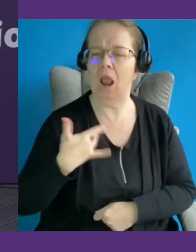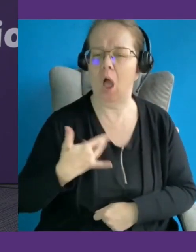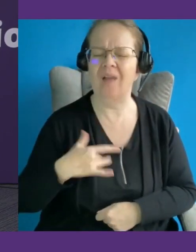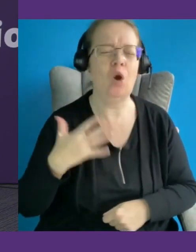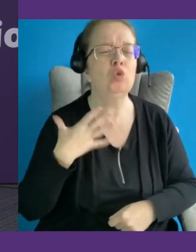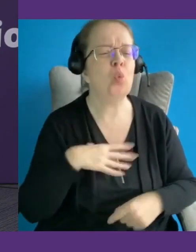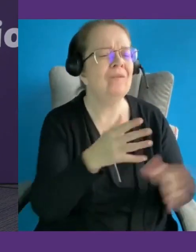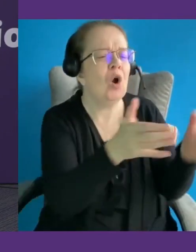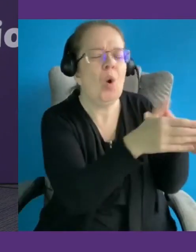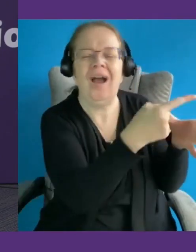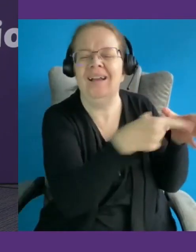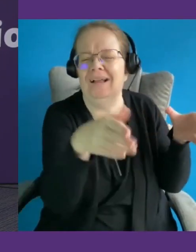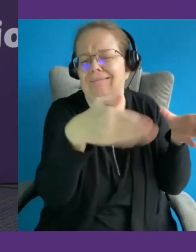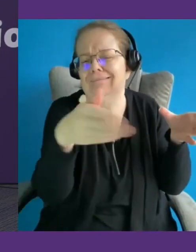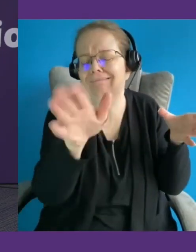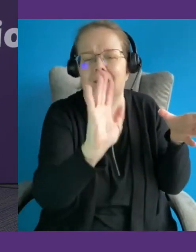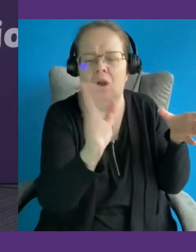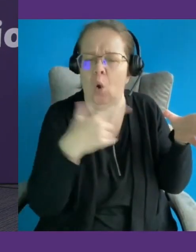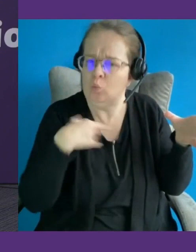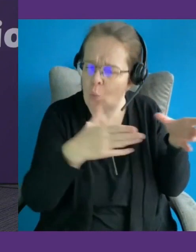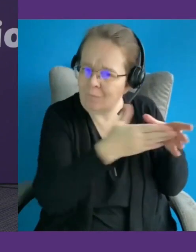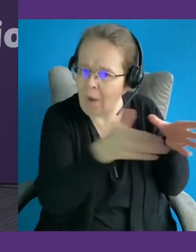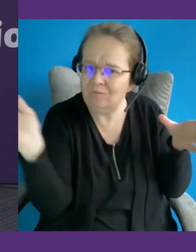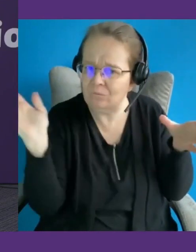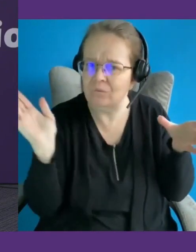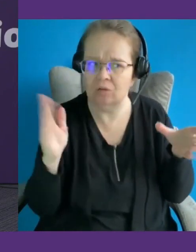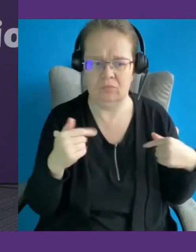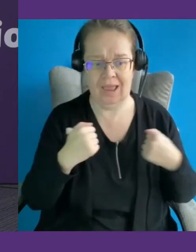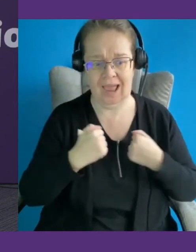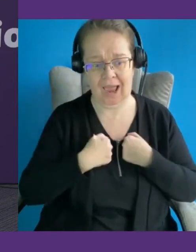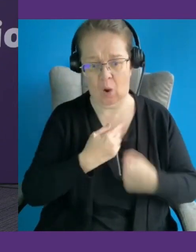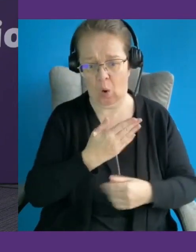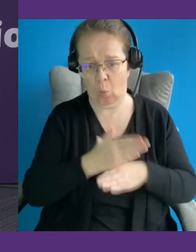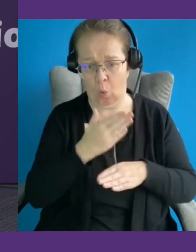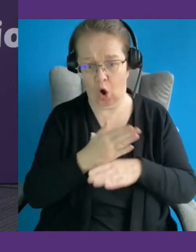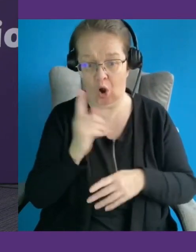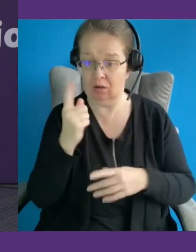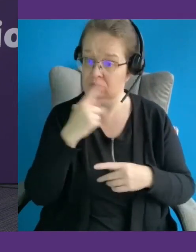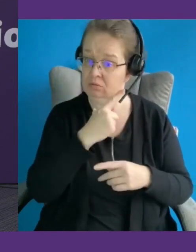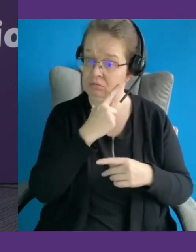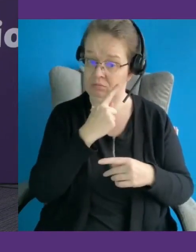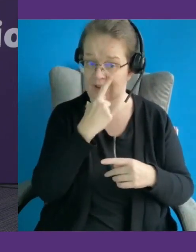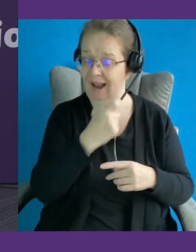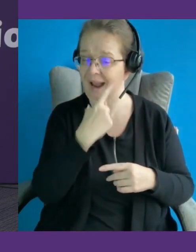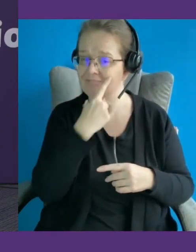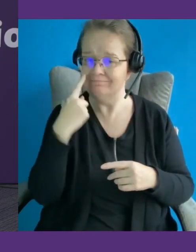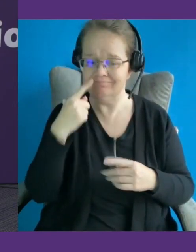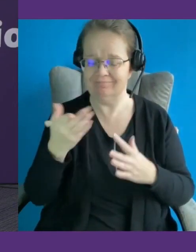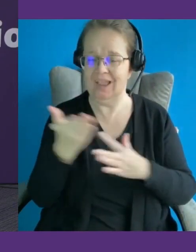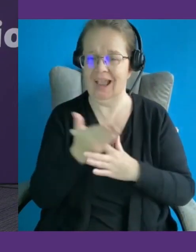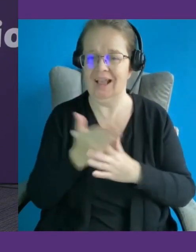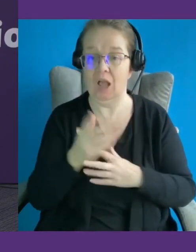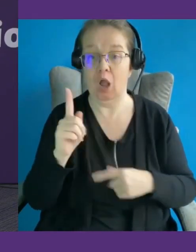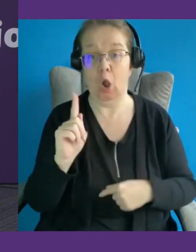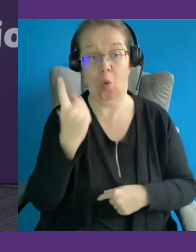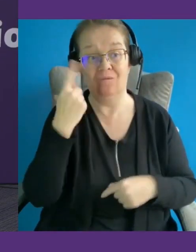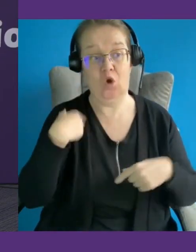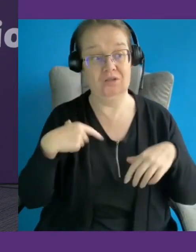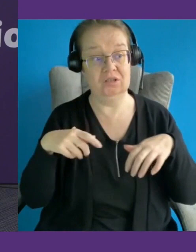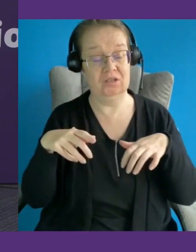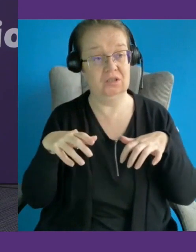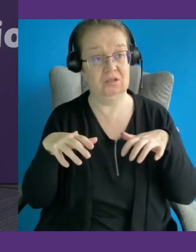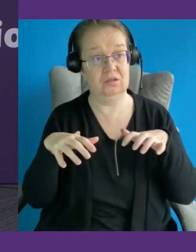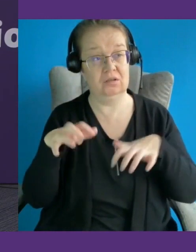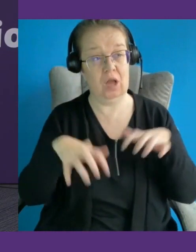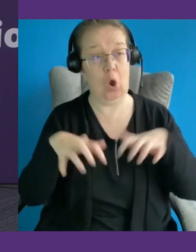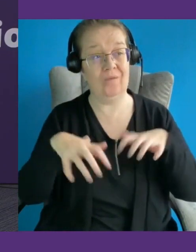everyone. And I think nowhere is that more evident than our work in accessibility. Our first Office of Disability started in